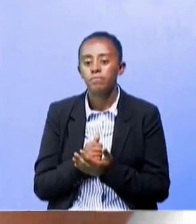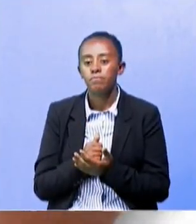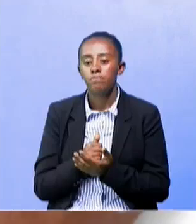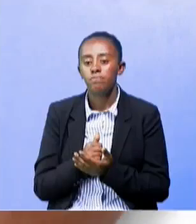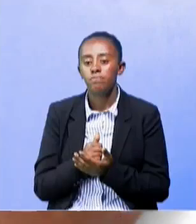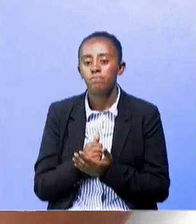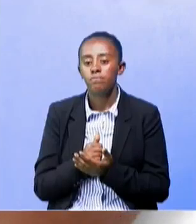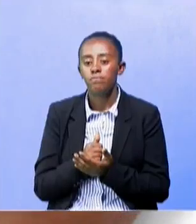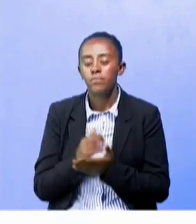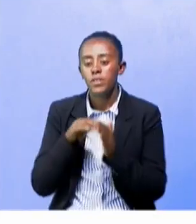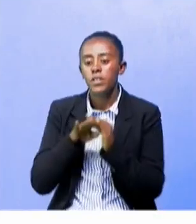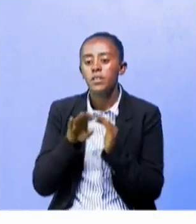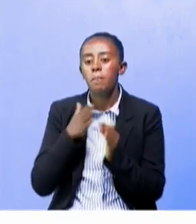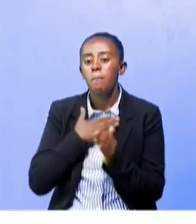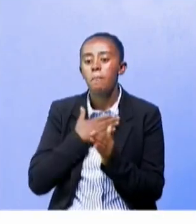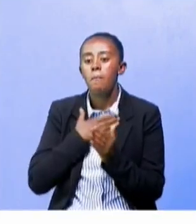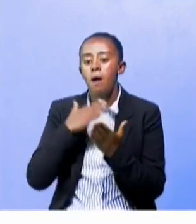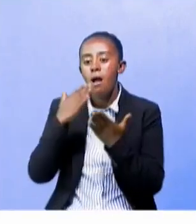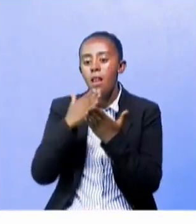in my lesson.